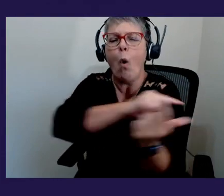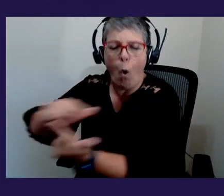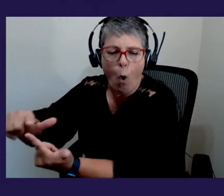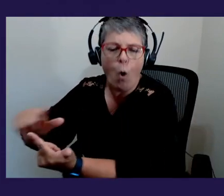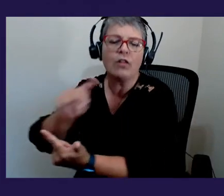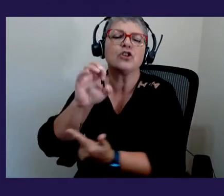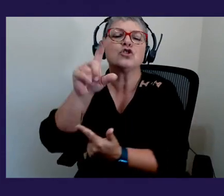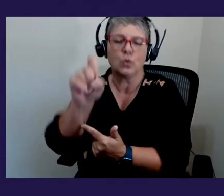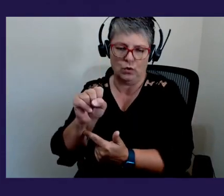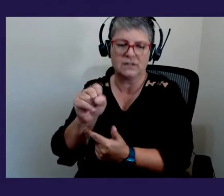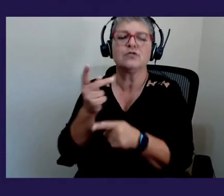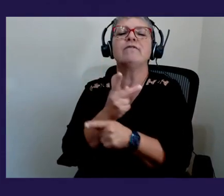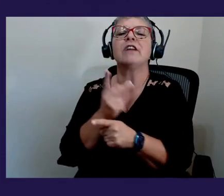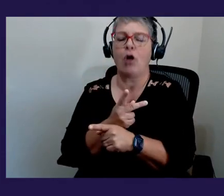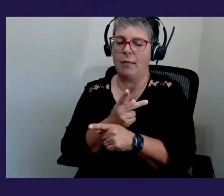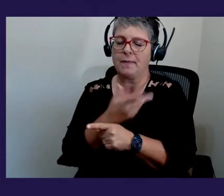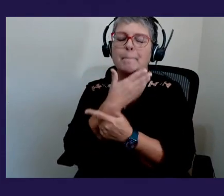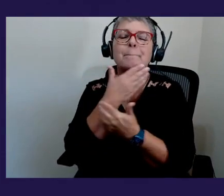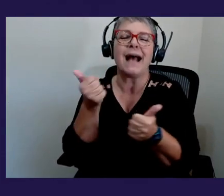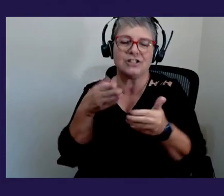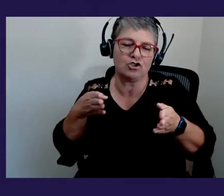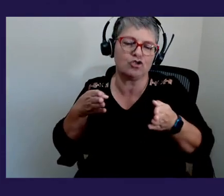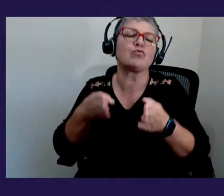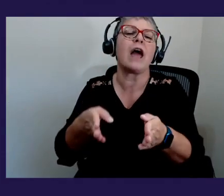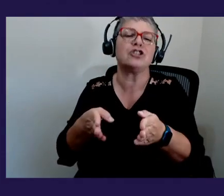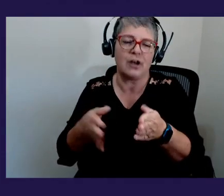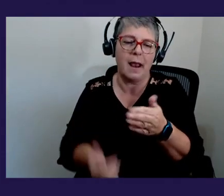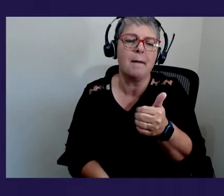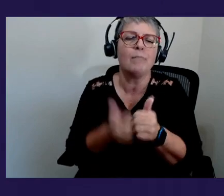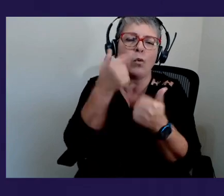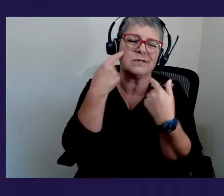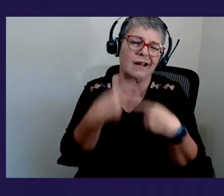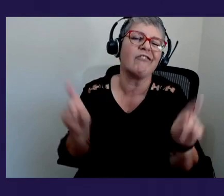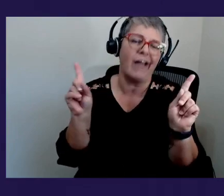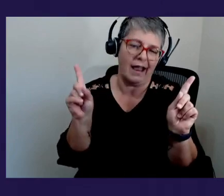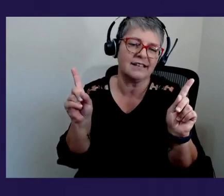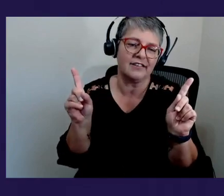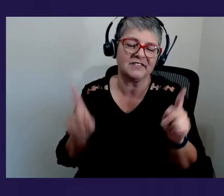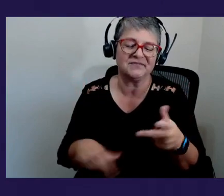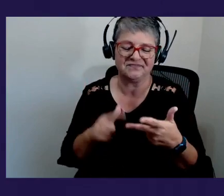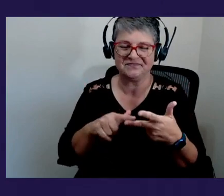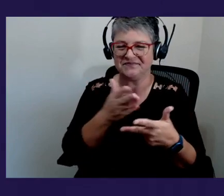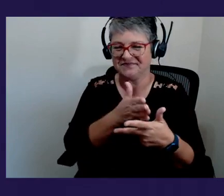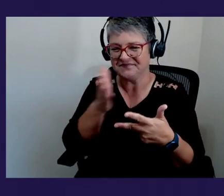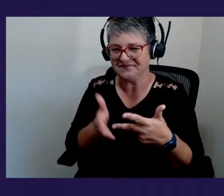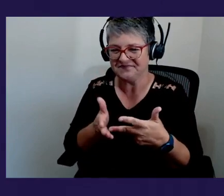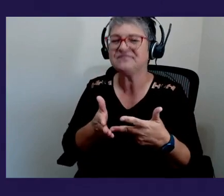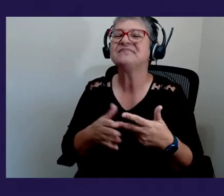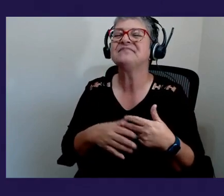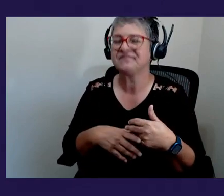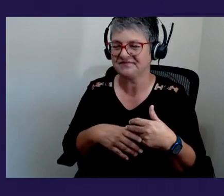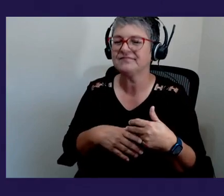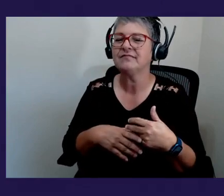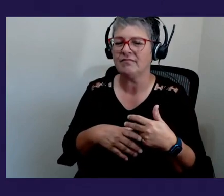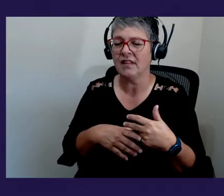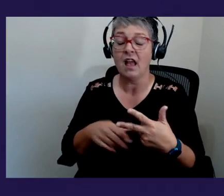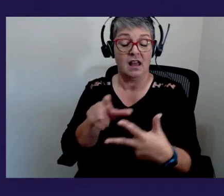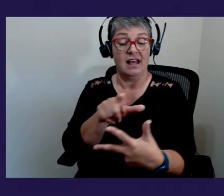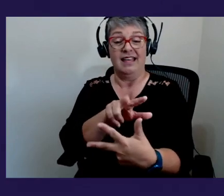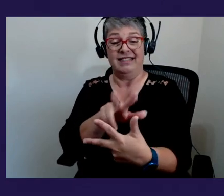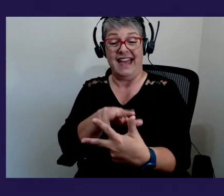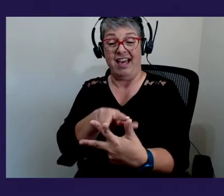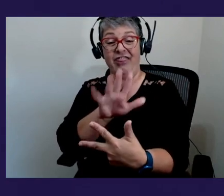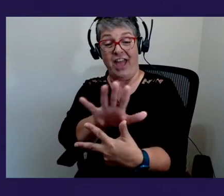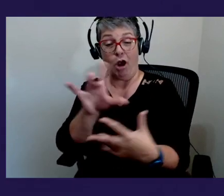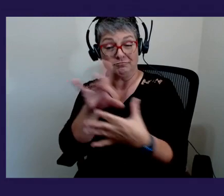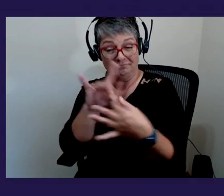effective. Great. And Sandra, you have the last word. So I want to tie what Tara and Annie presented back